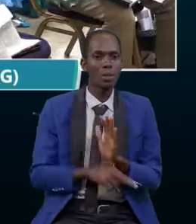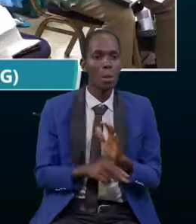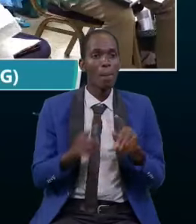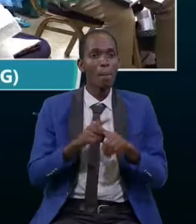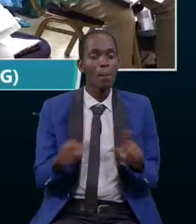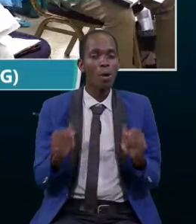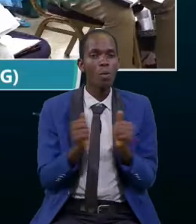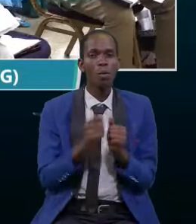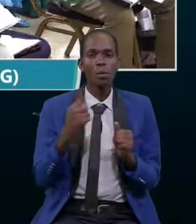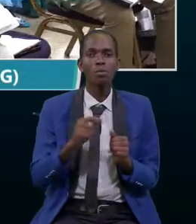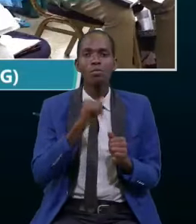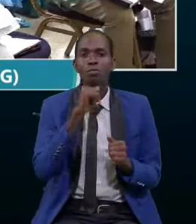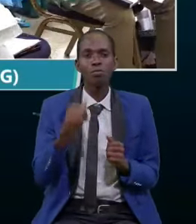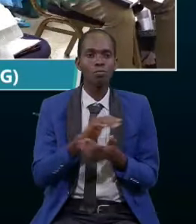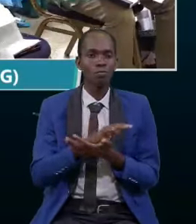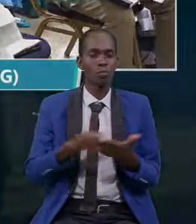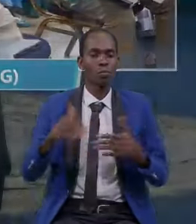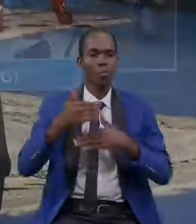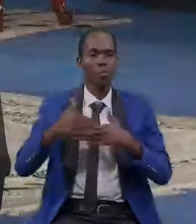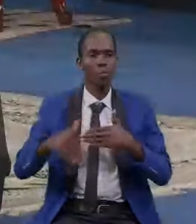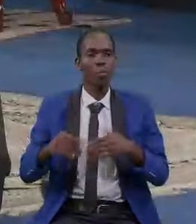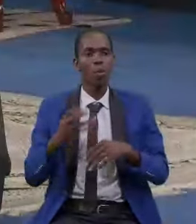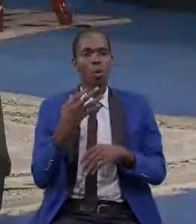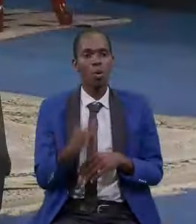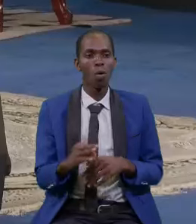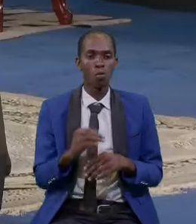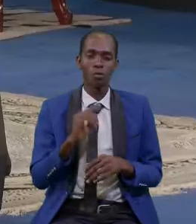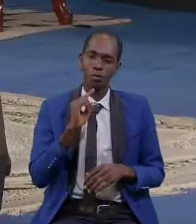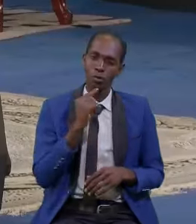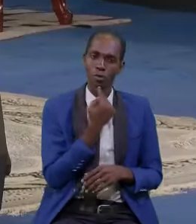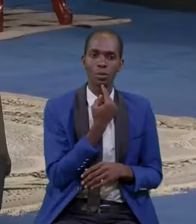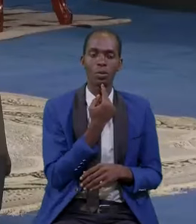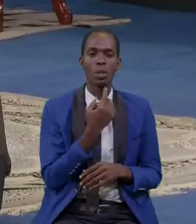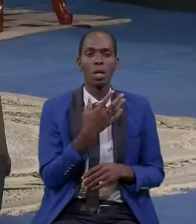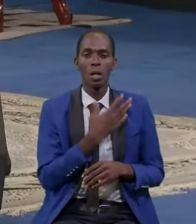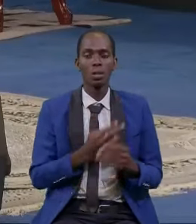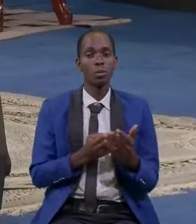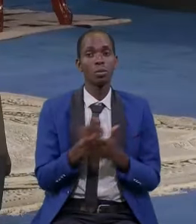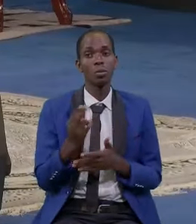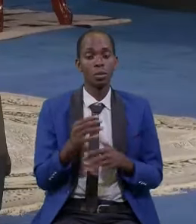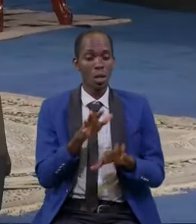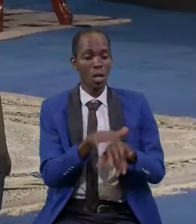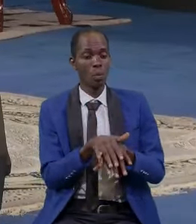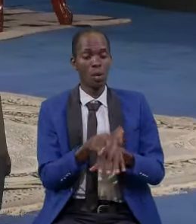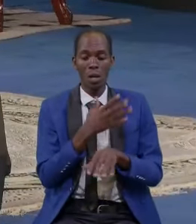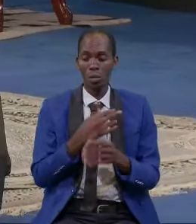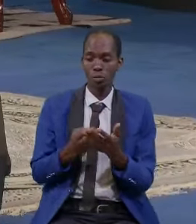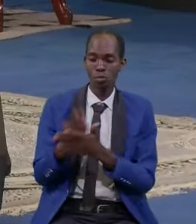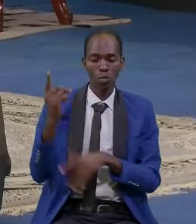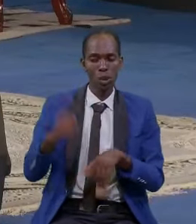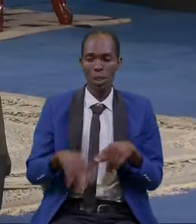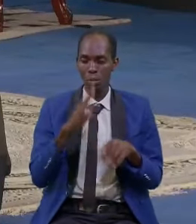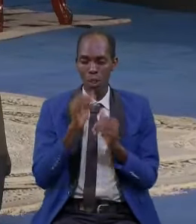sincerity. Hypocrisy is gone. Hypocrisy and sincerity cannot dwell in the same life at the same